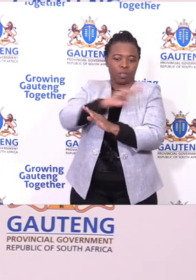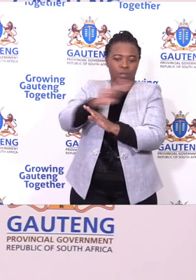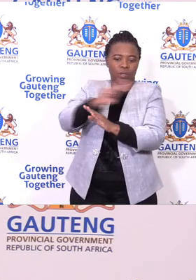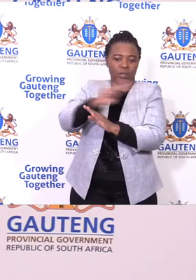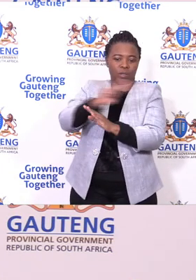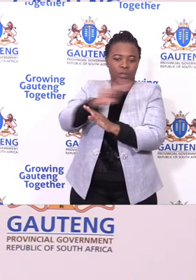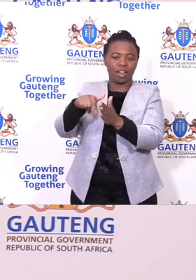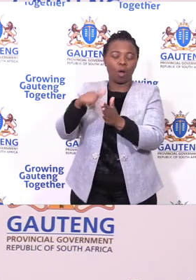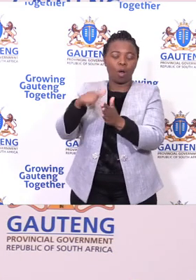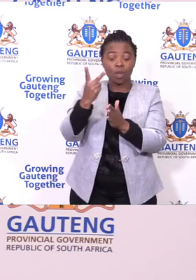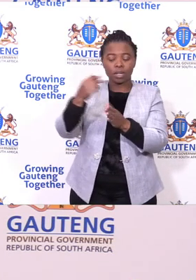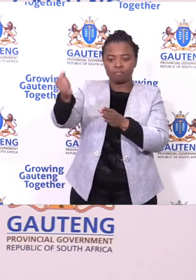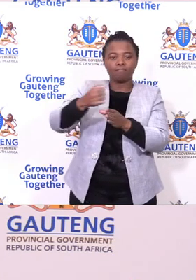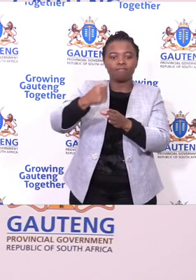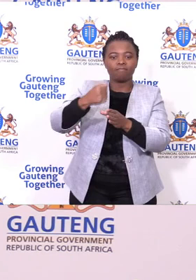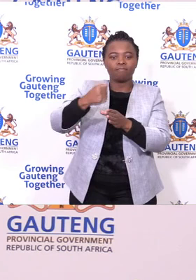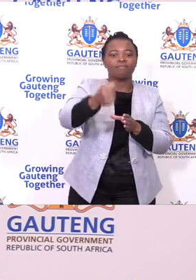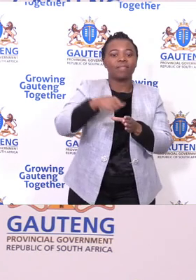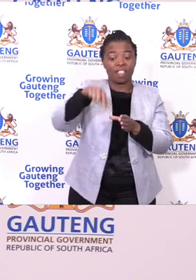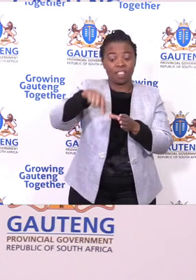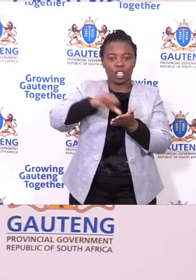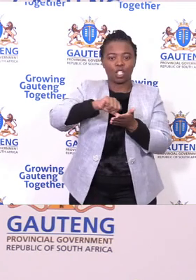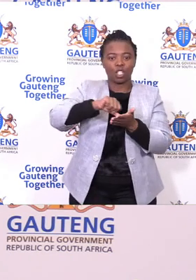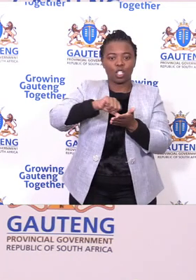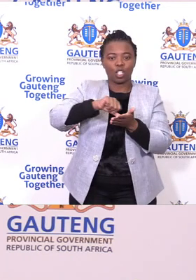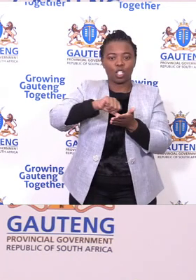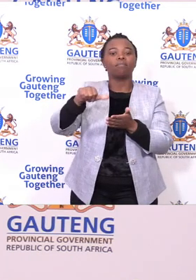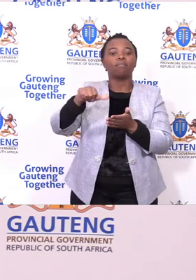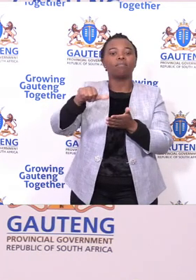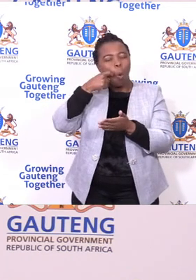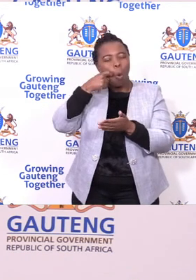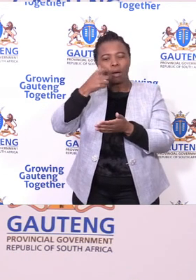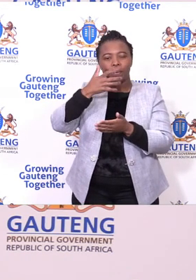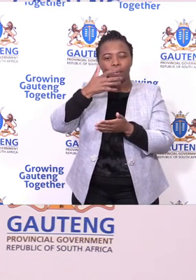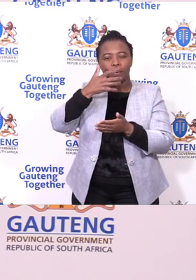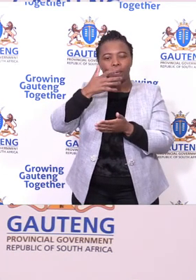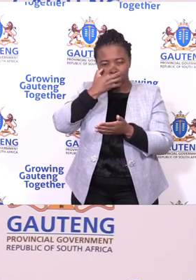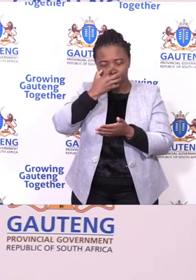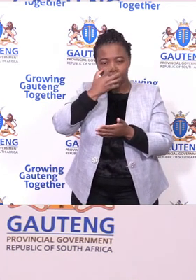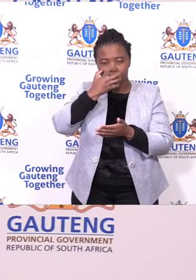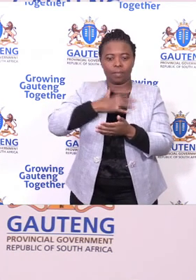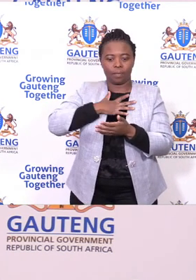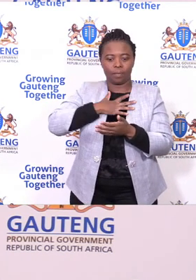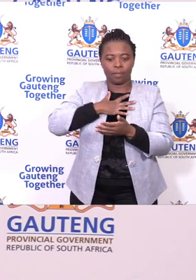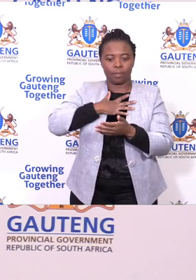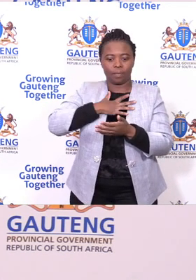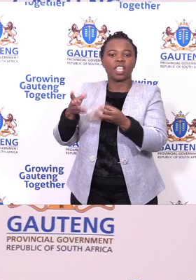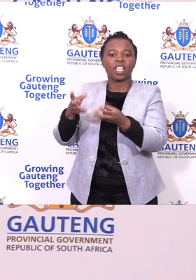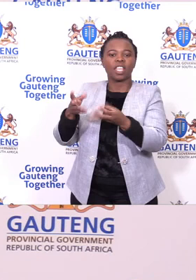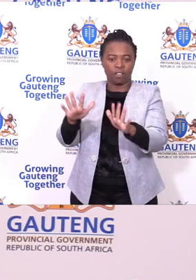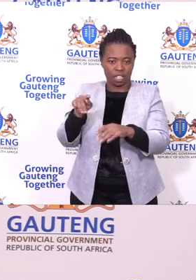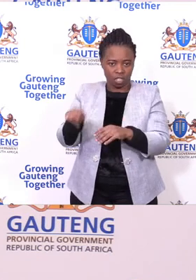it has admitted patients this week where even oxygen is actually given, and we have